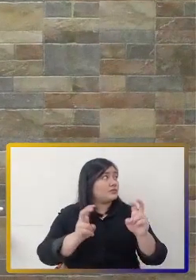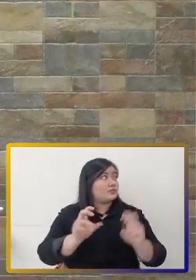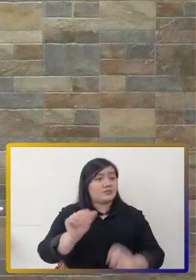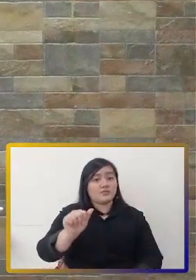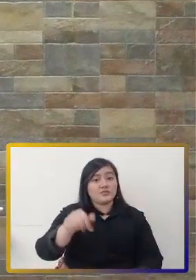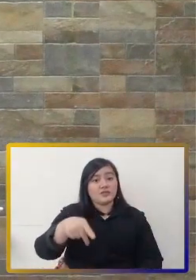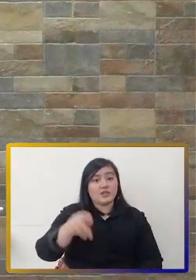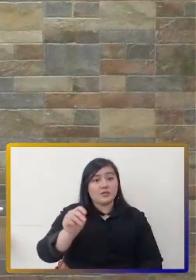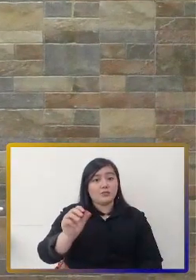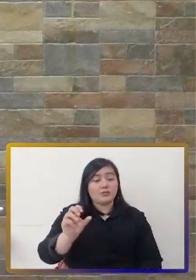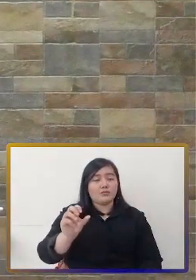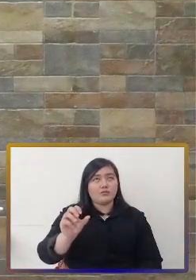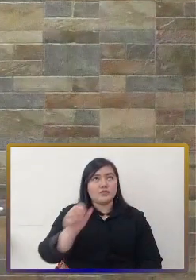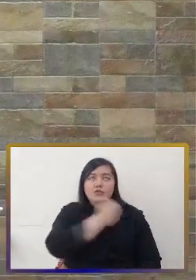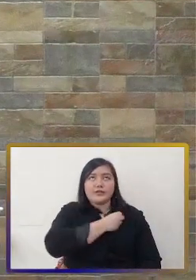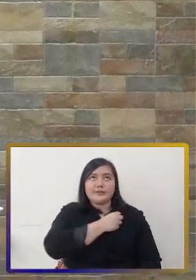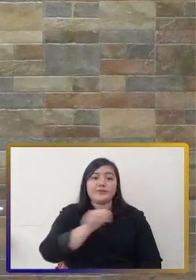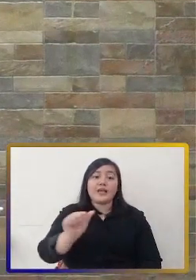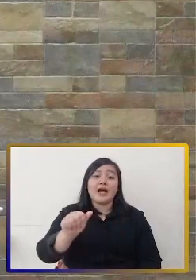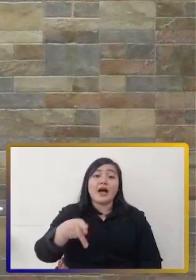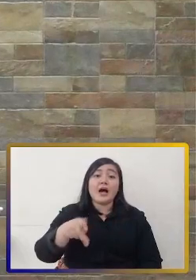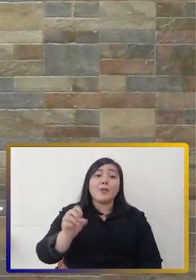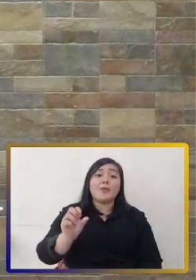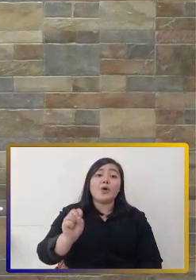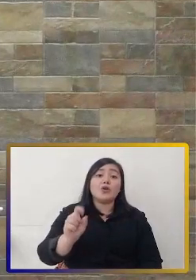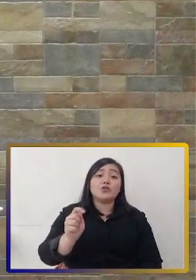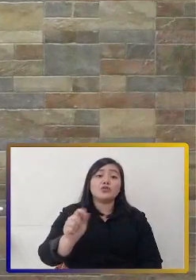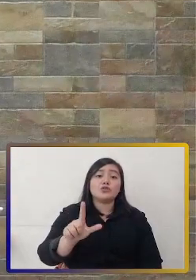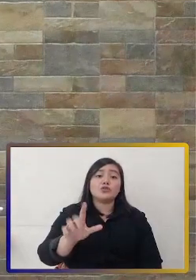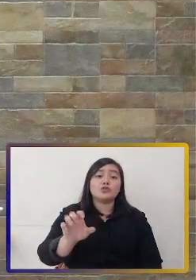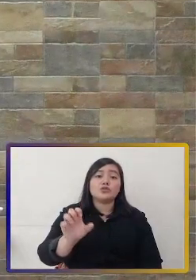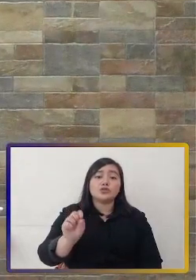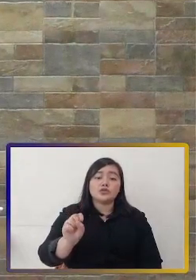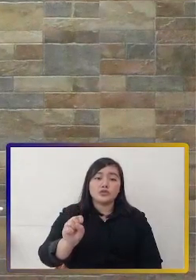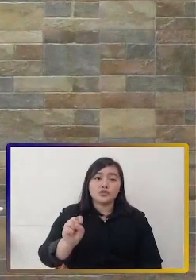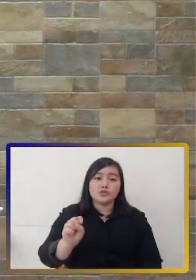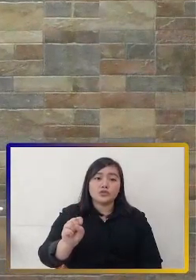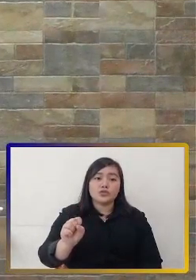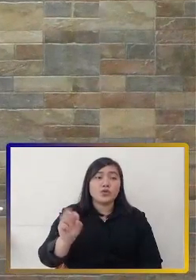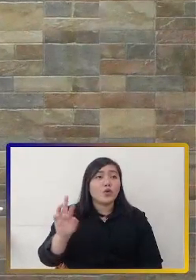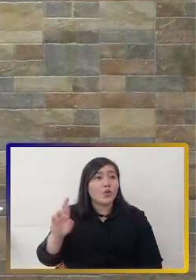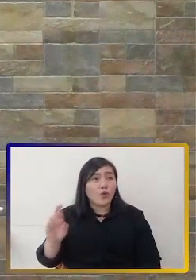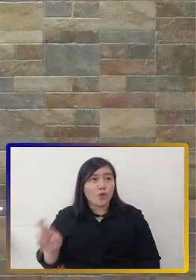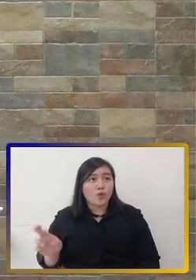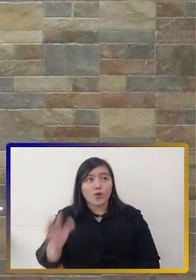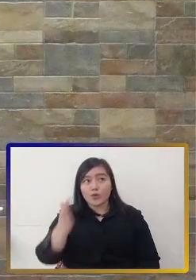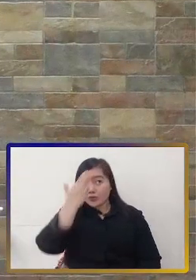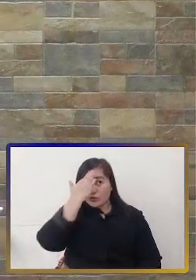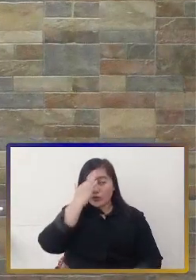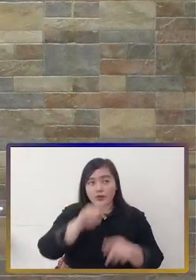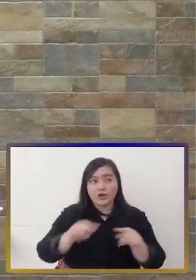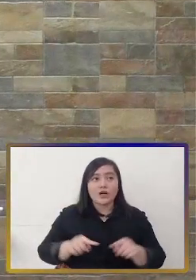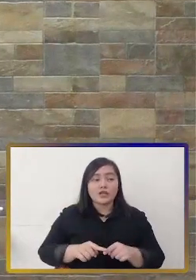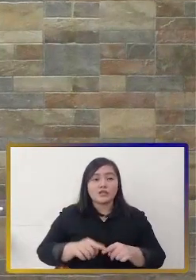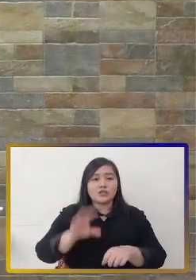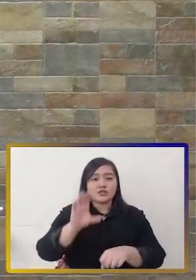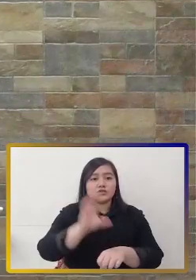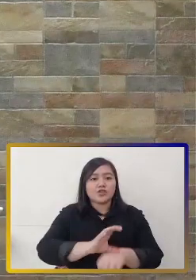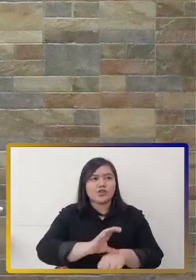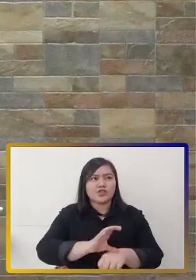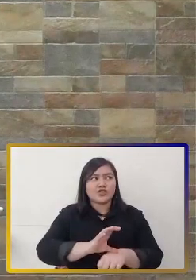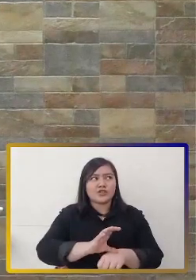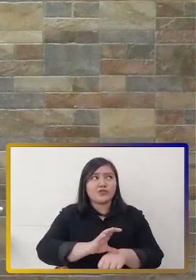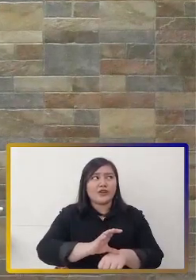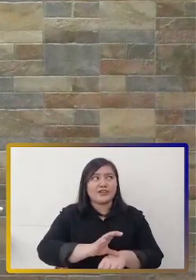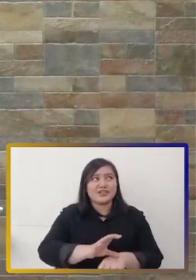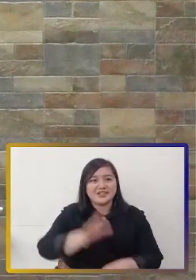minutes left. They are known as the apostles or the church fathers. Of course, very familiar